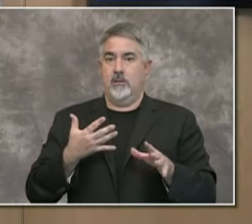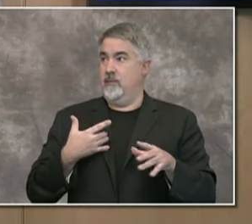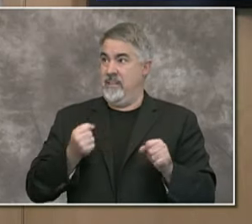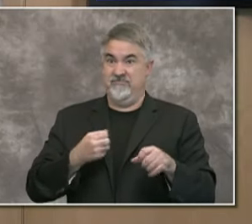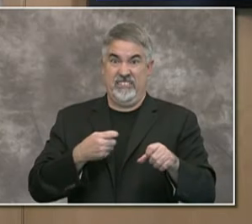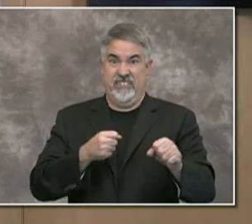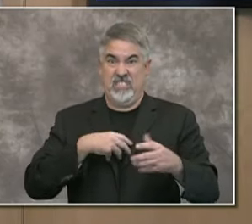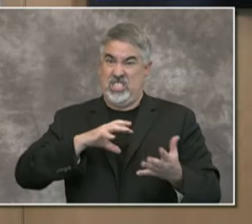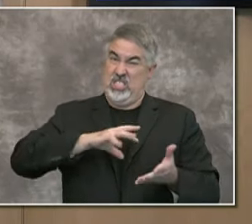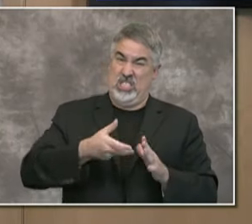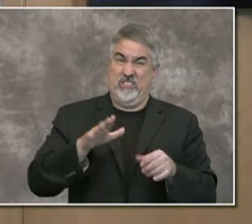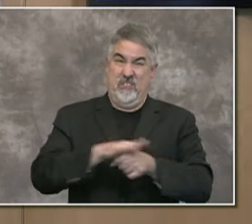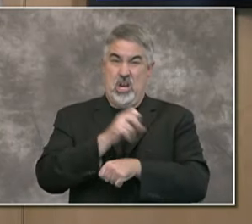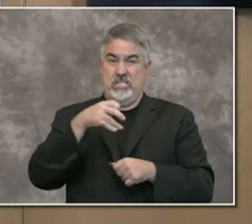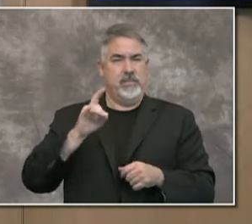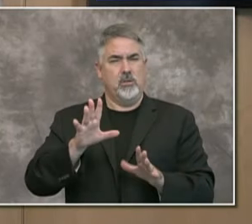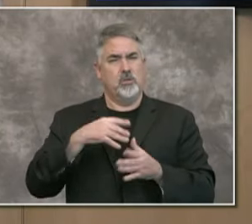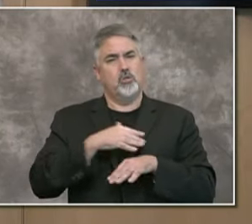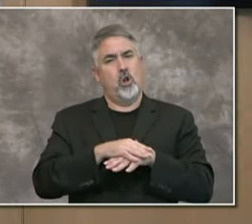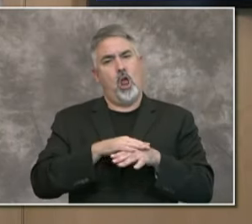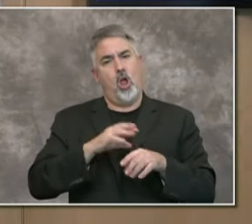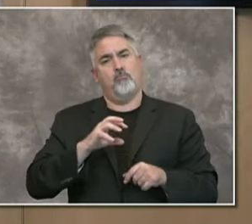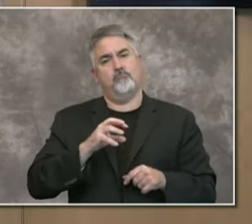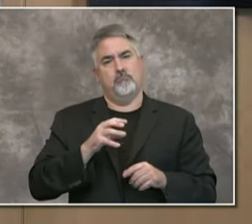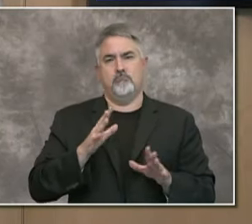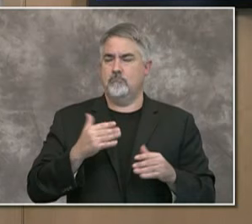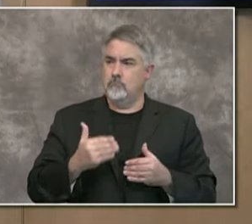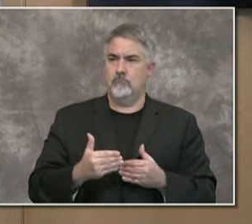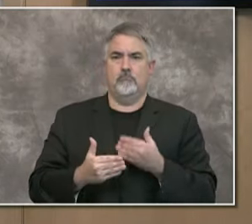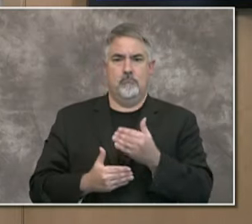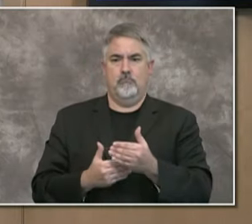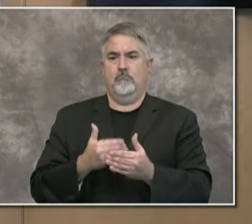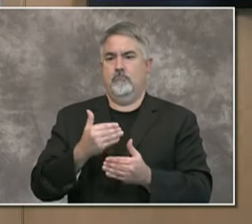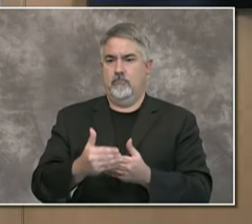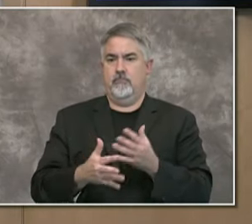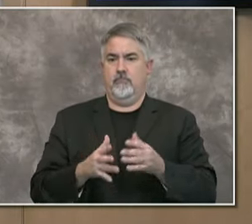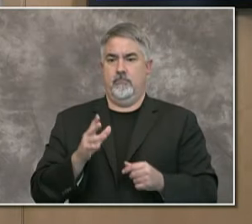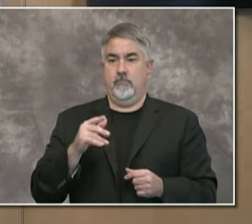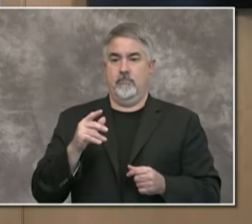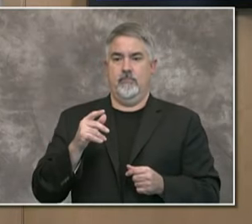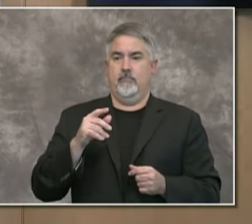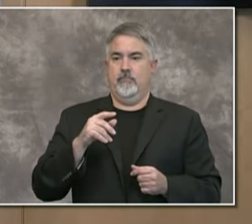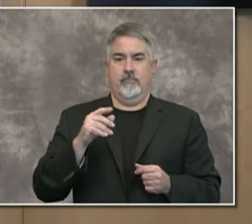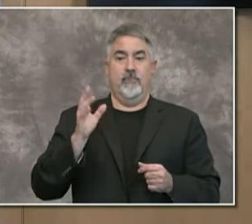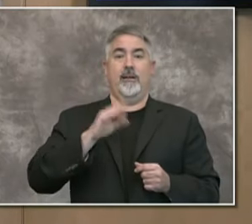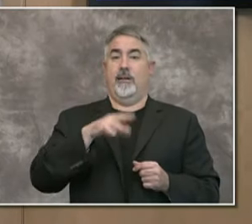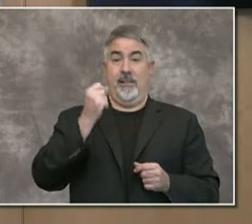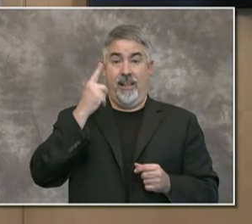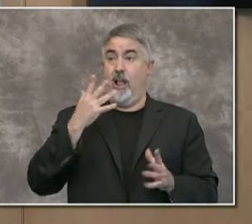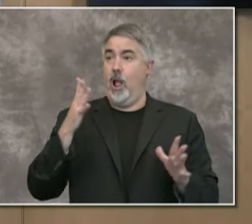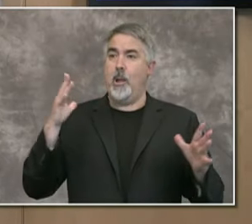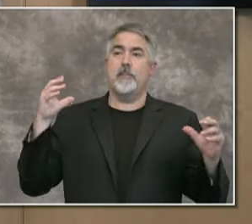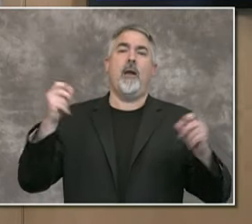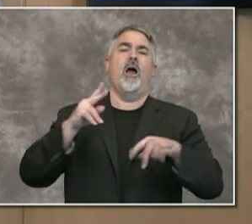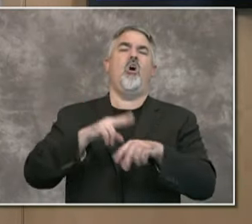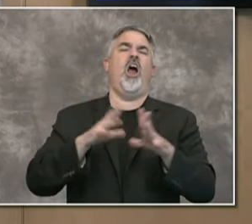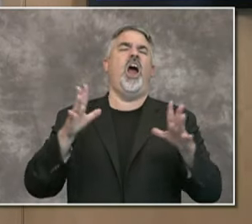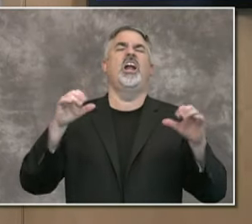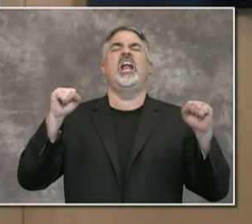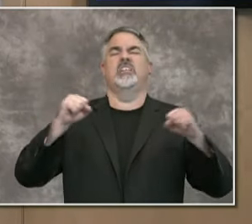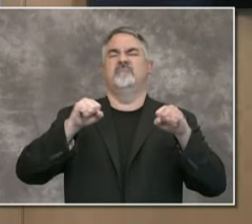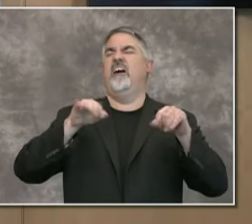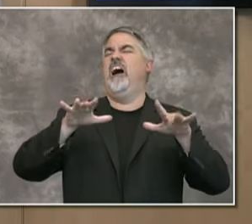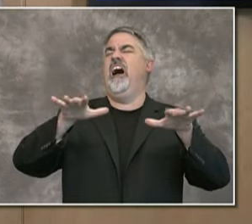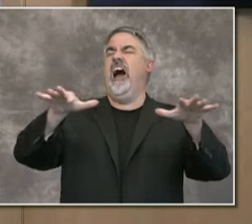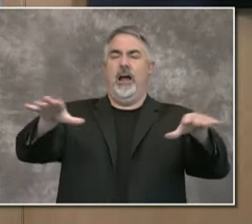that future point comes, it will be a much more gradual process out. And the other thing, and this is really important, is our ability to get out